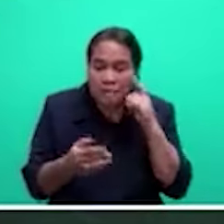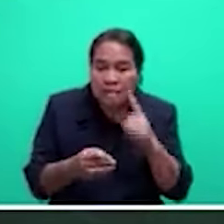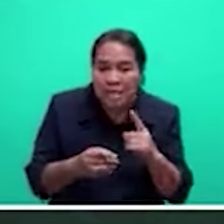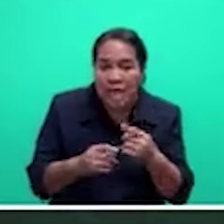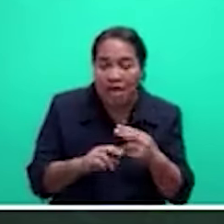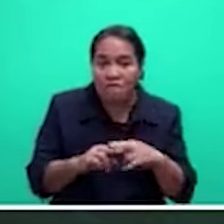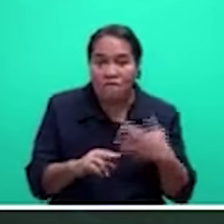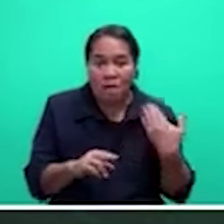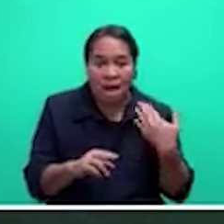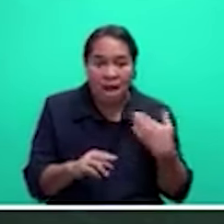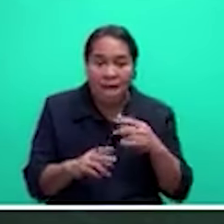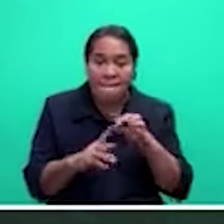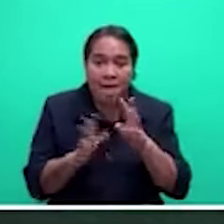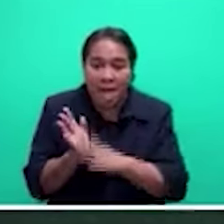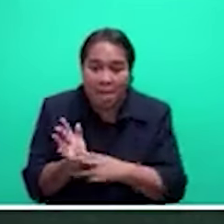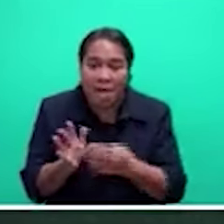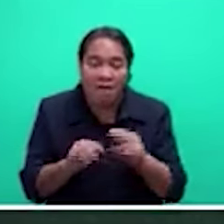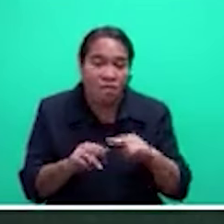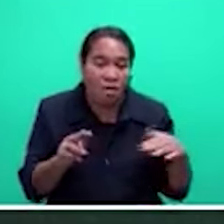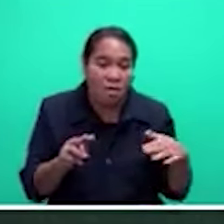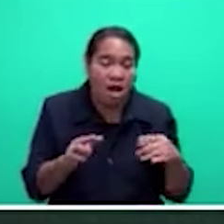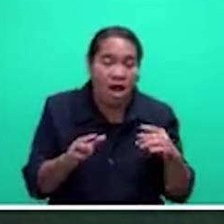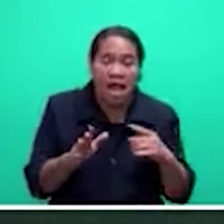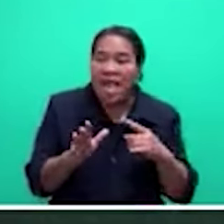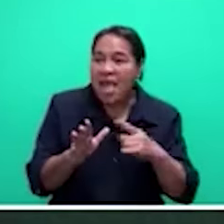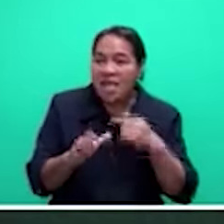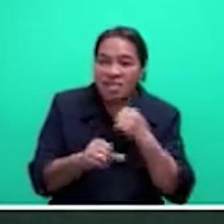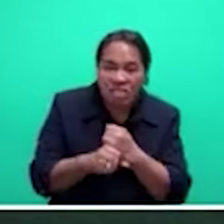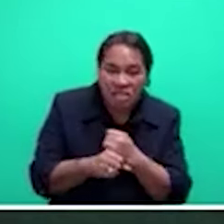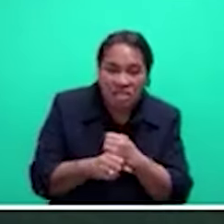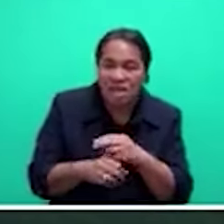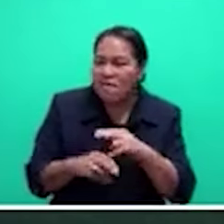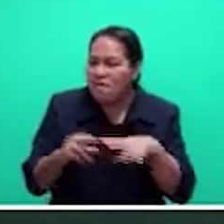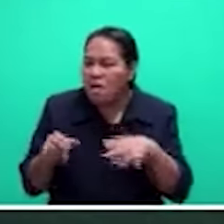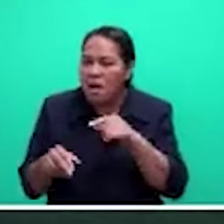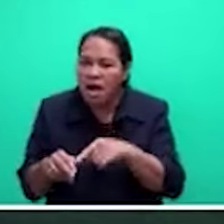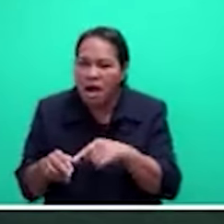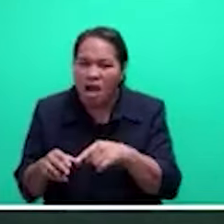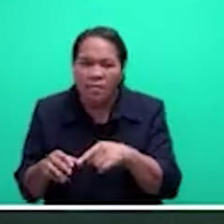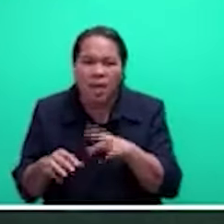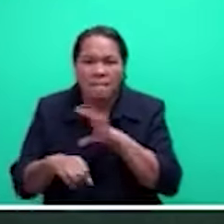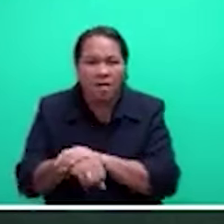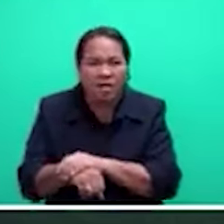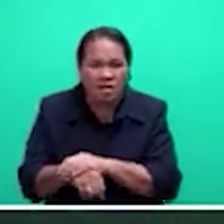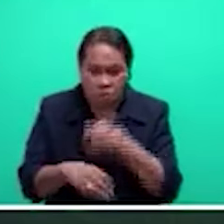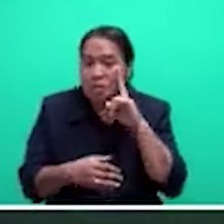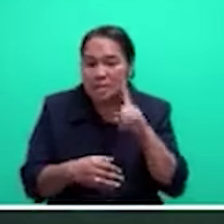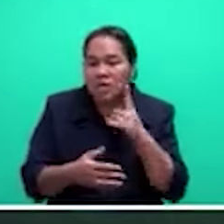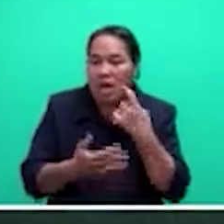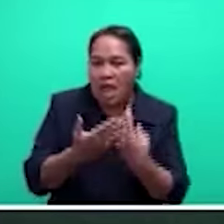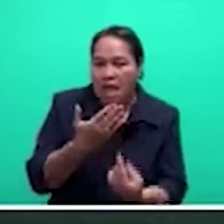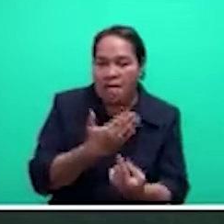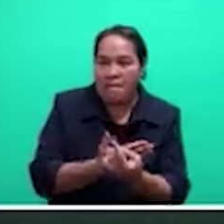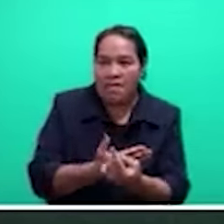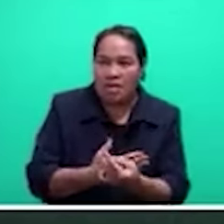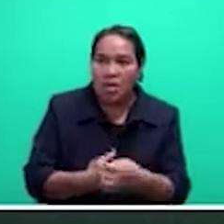Prime Minister, former AG, and former Commissioner of Police. We all know that, what's happening. Insecurity and safety are threatened. I've already spoken